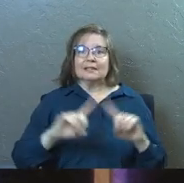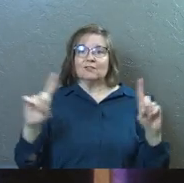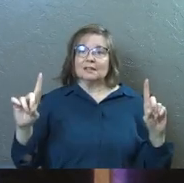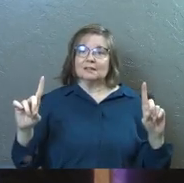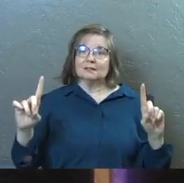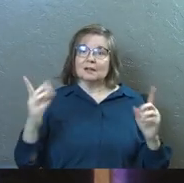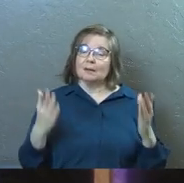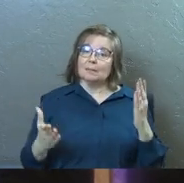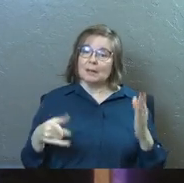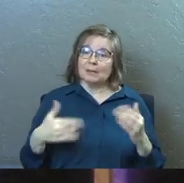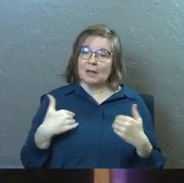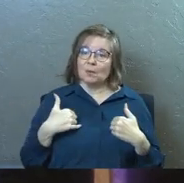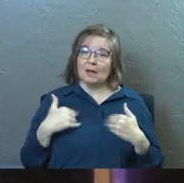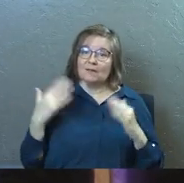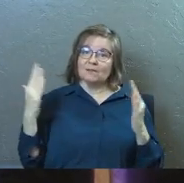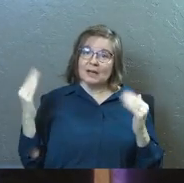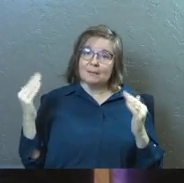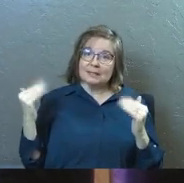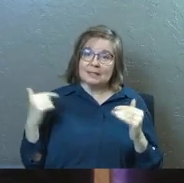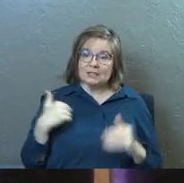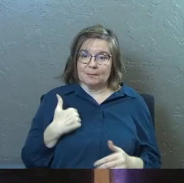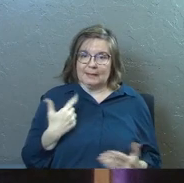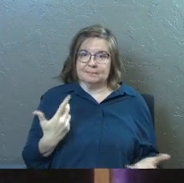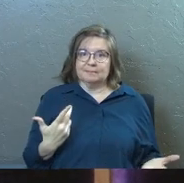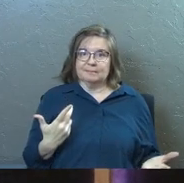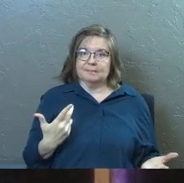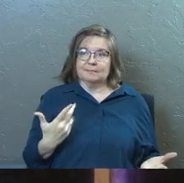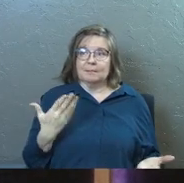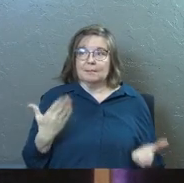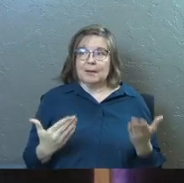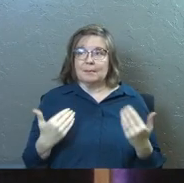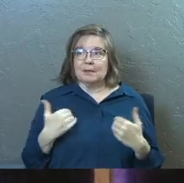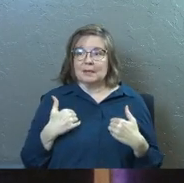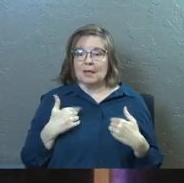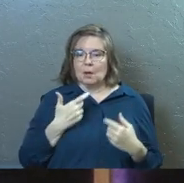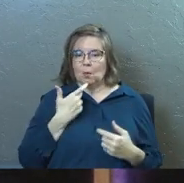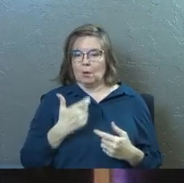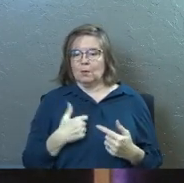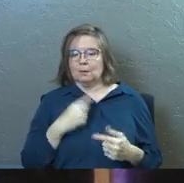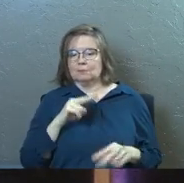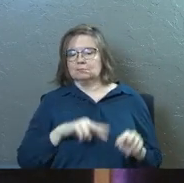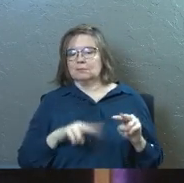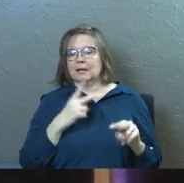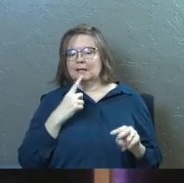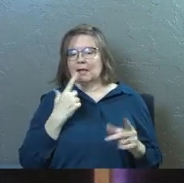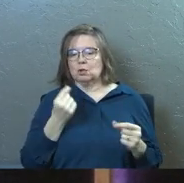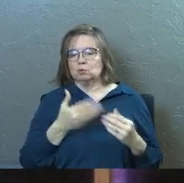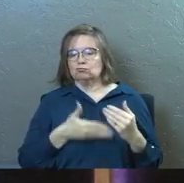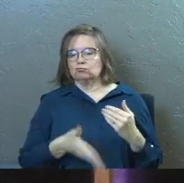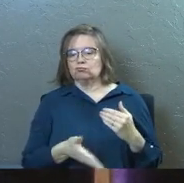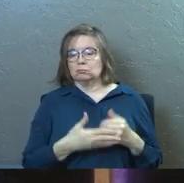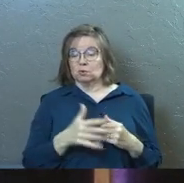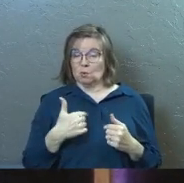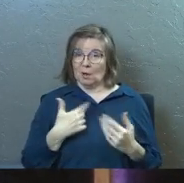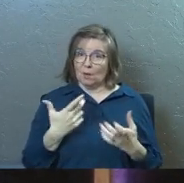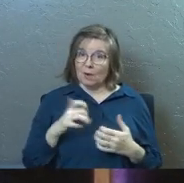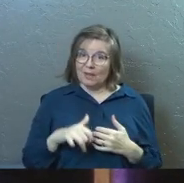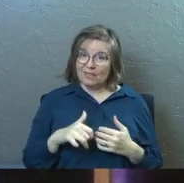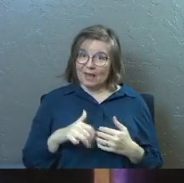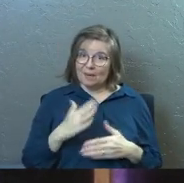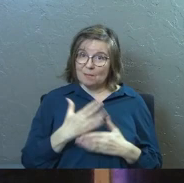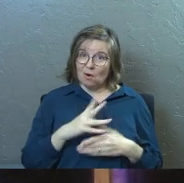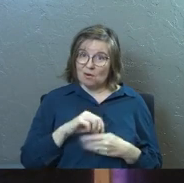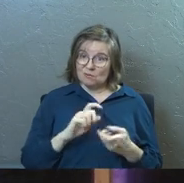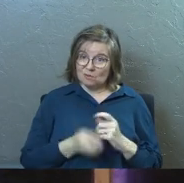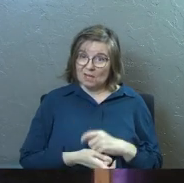different. Maybe they're going to have expectations of me. Maybe they're going to watch what I say and do from now on. Do I want that